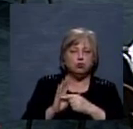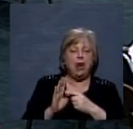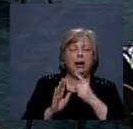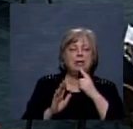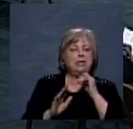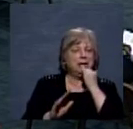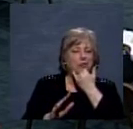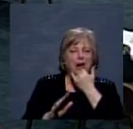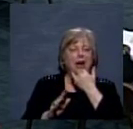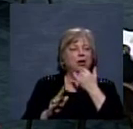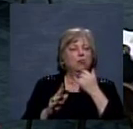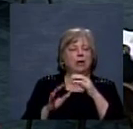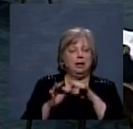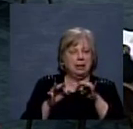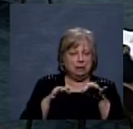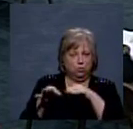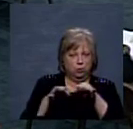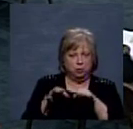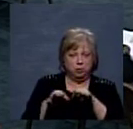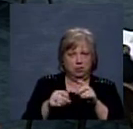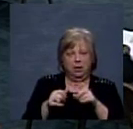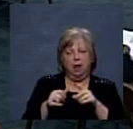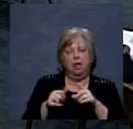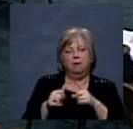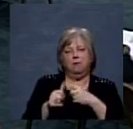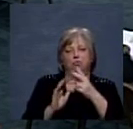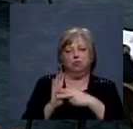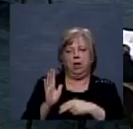declare an emergency, and for the purposes, first reading.